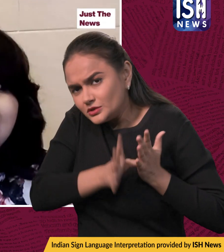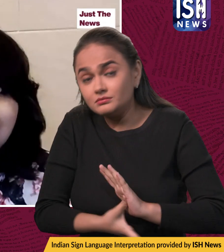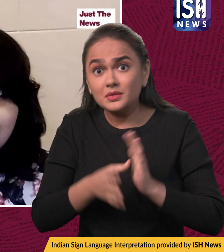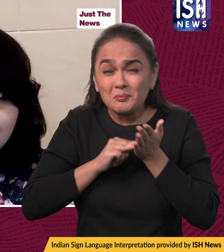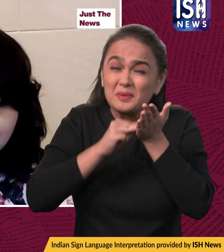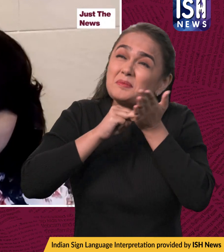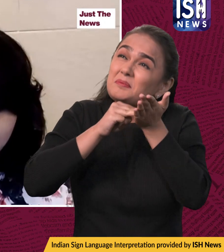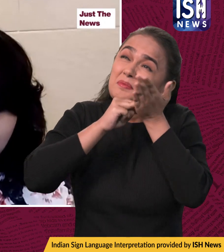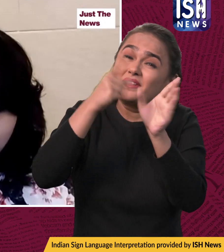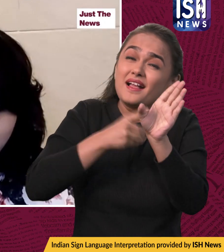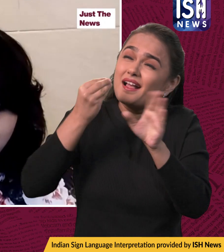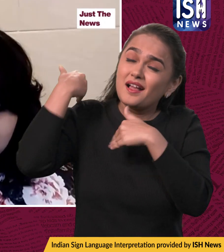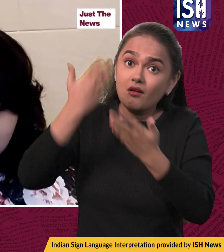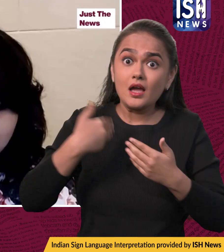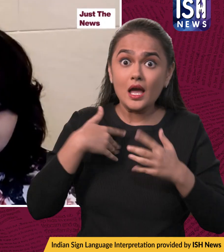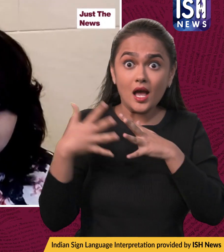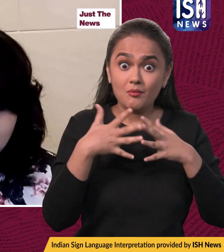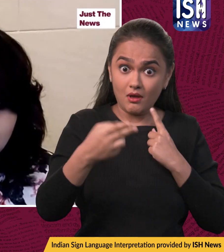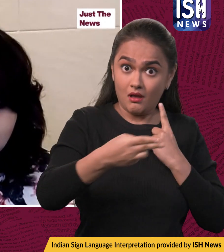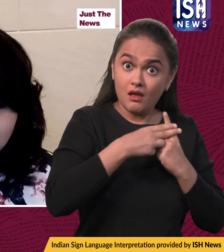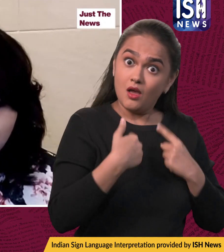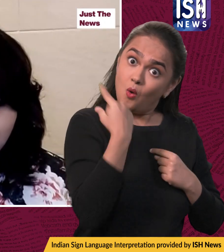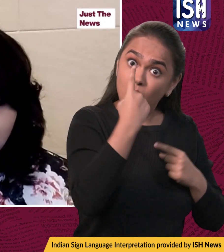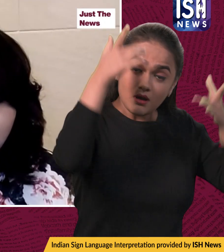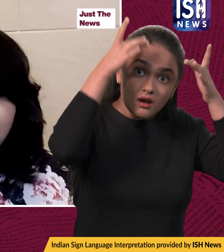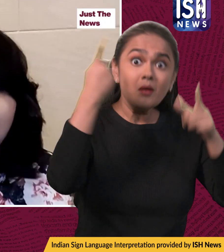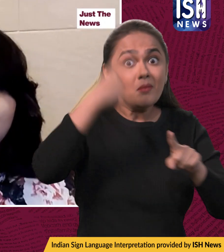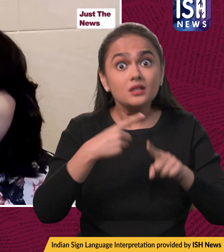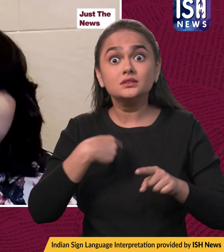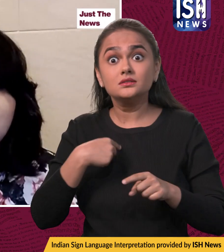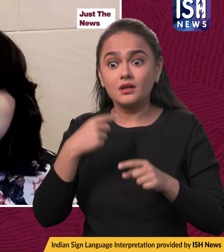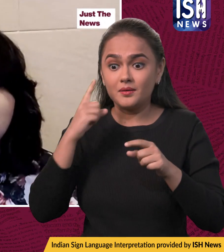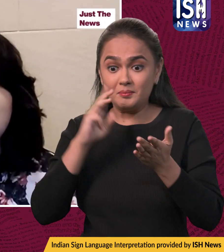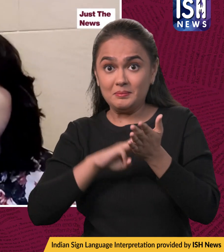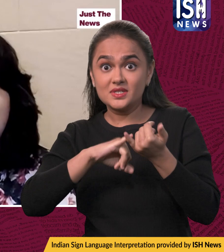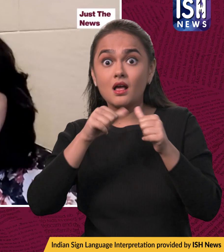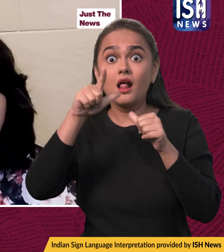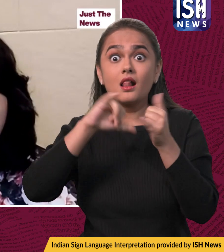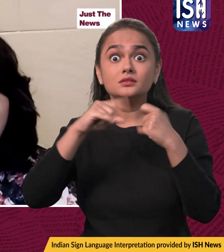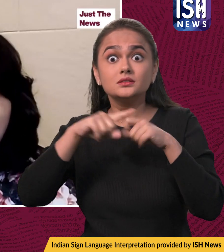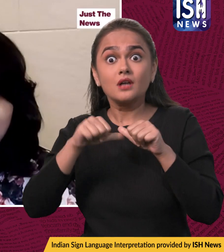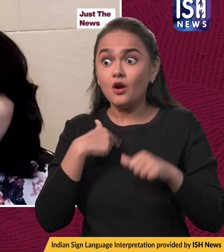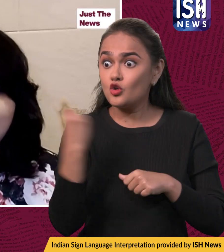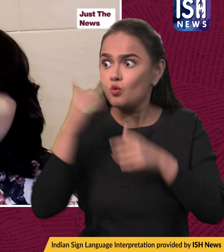in a million years that I would be Miss America, let alone that I would be Miss